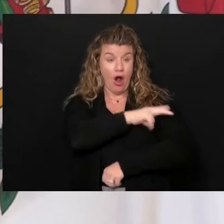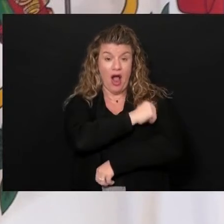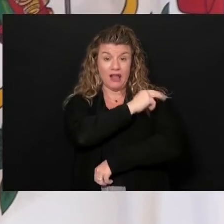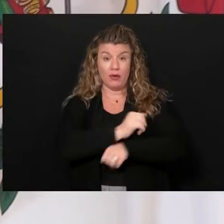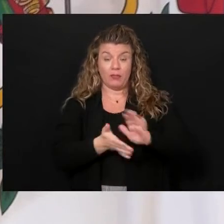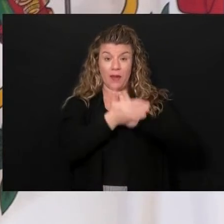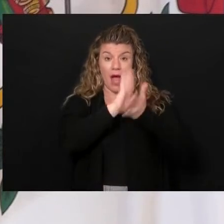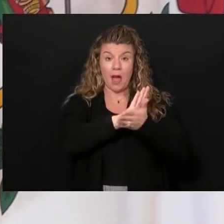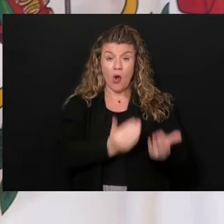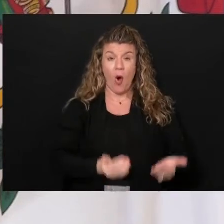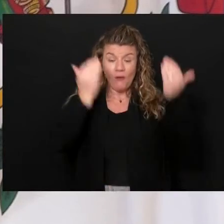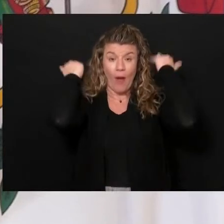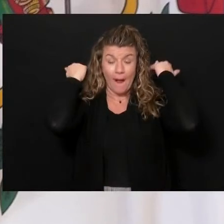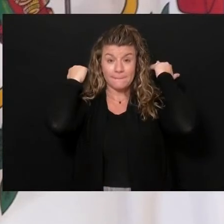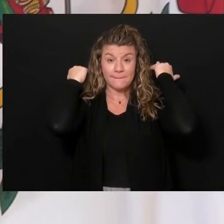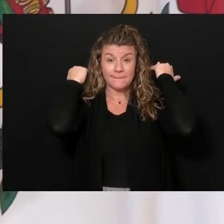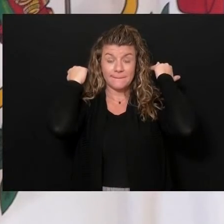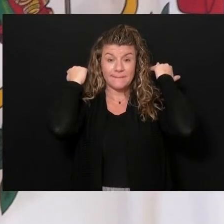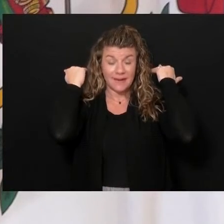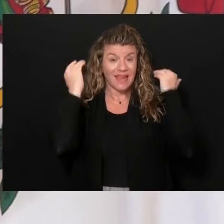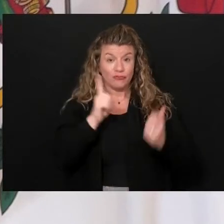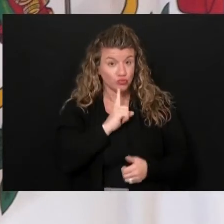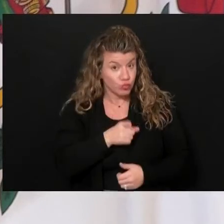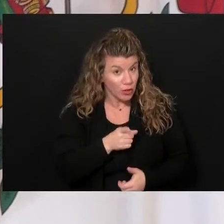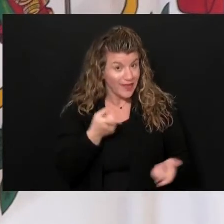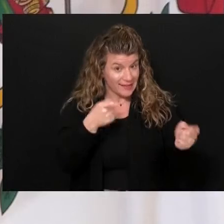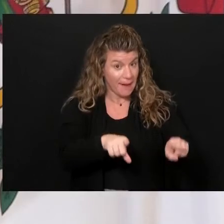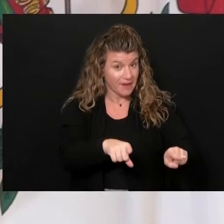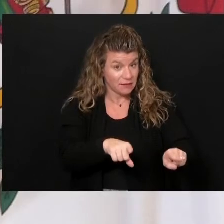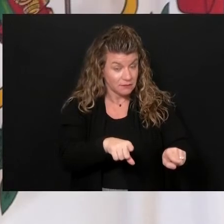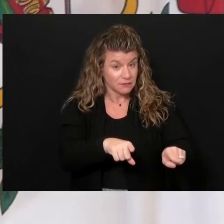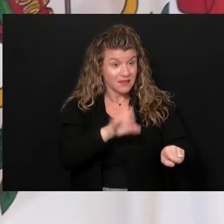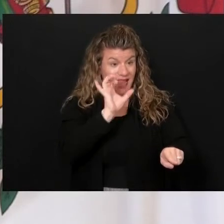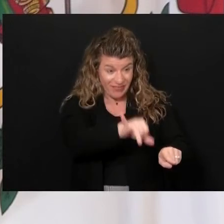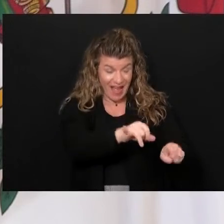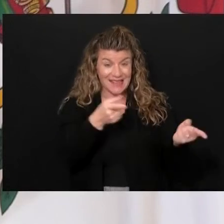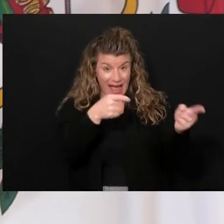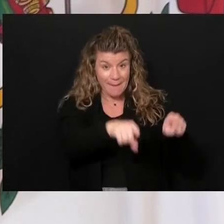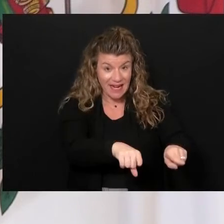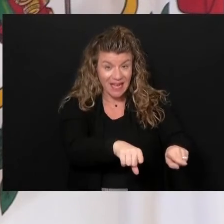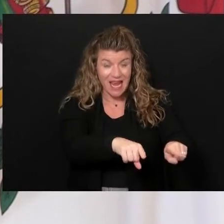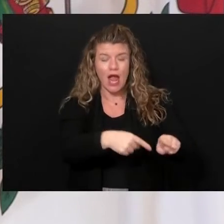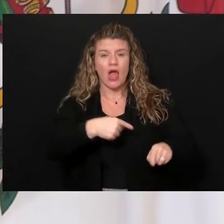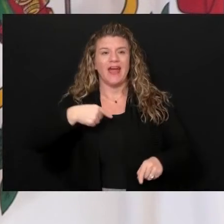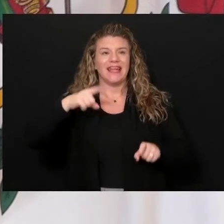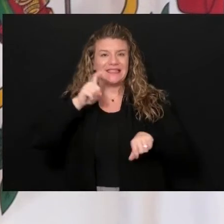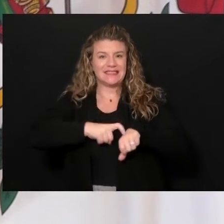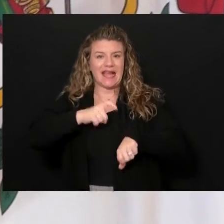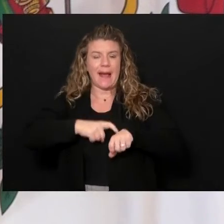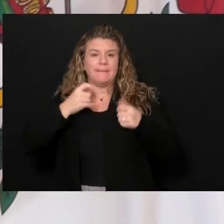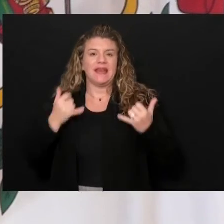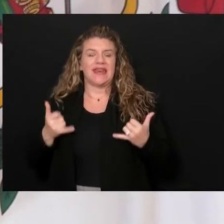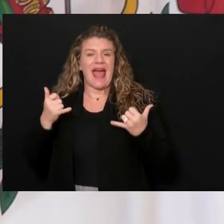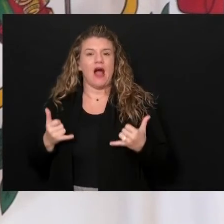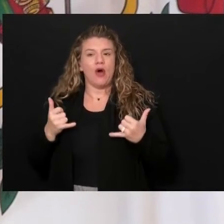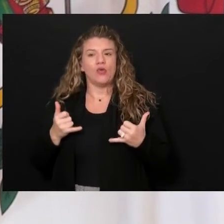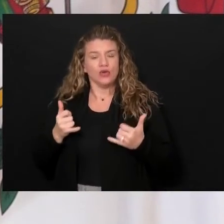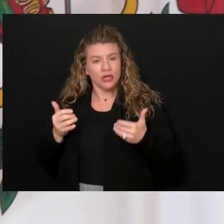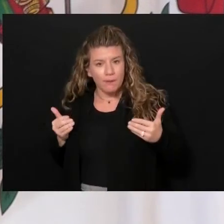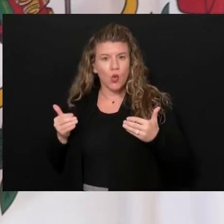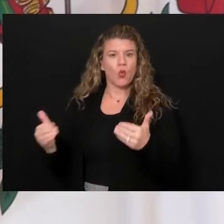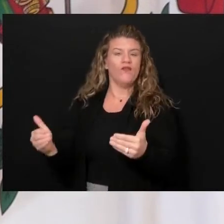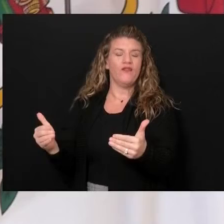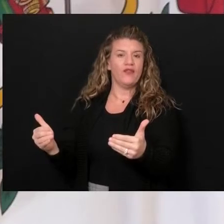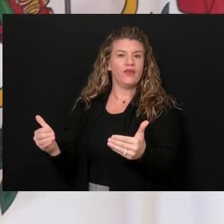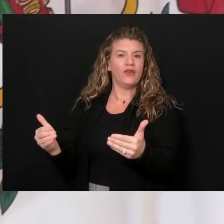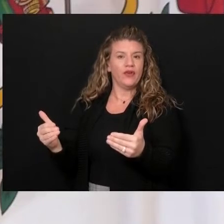our hospitals, if truly we are going there, we need to move